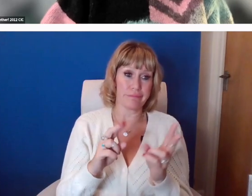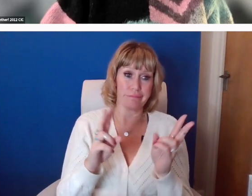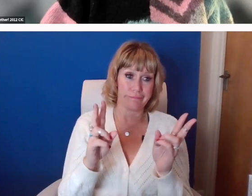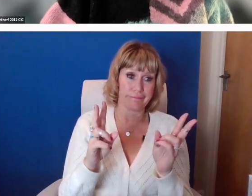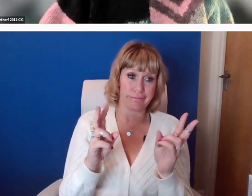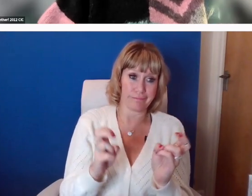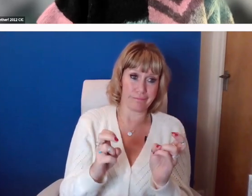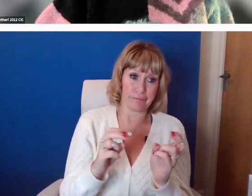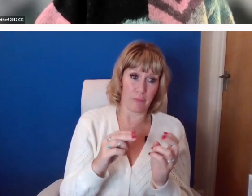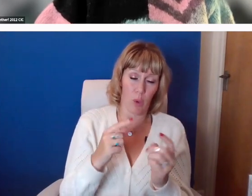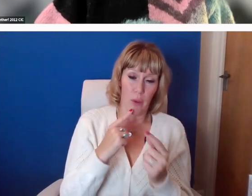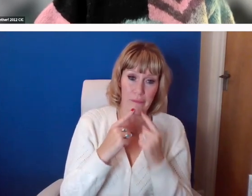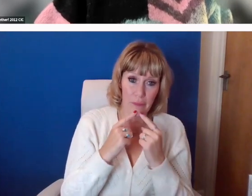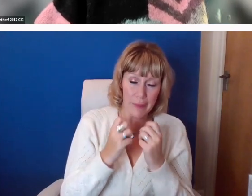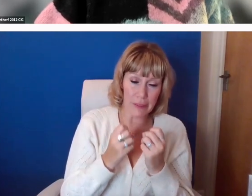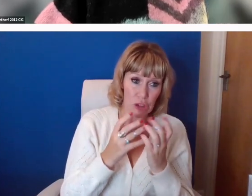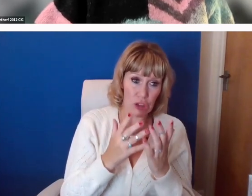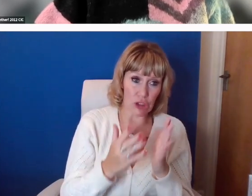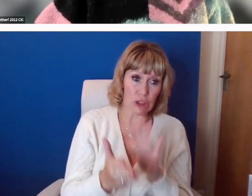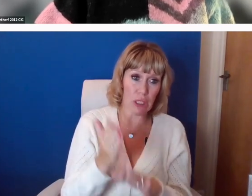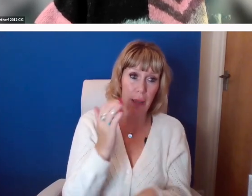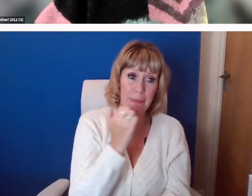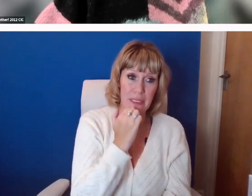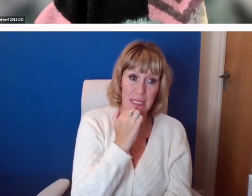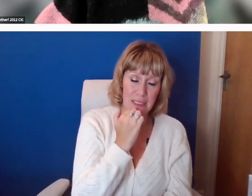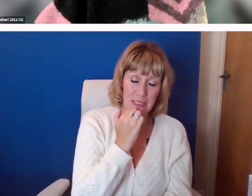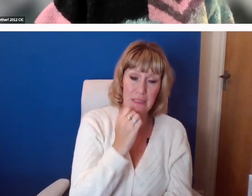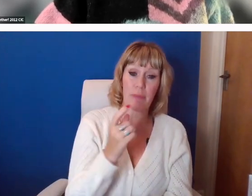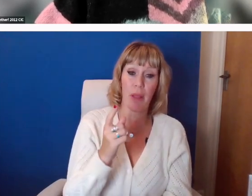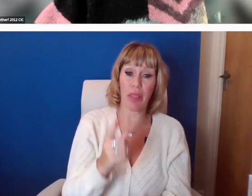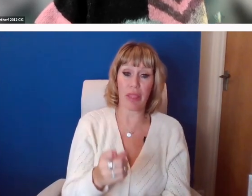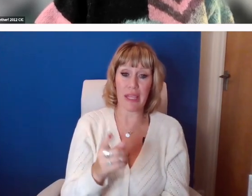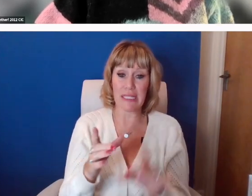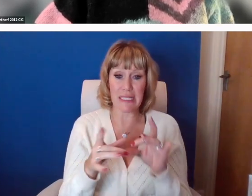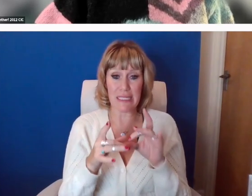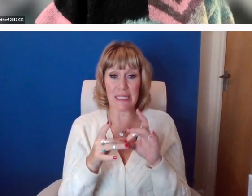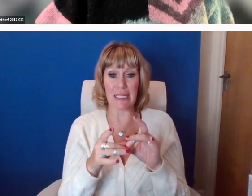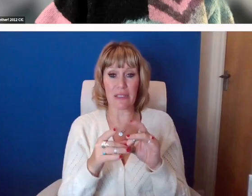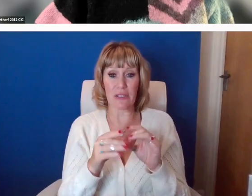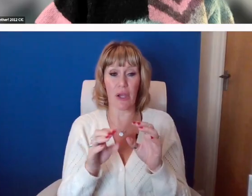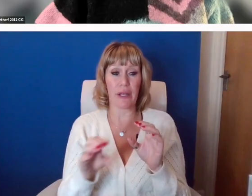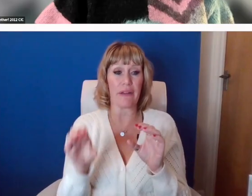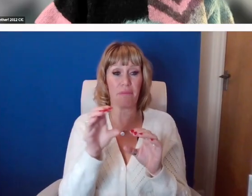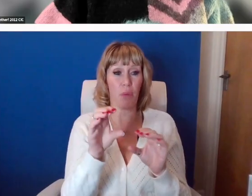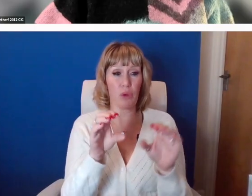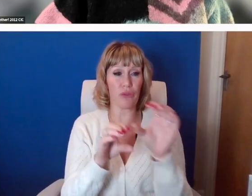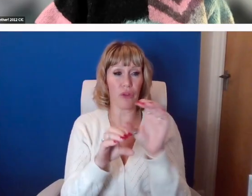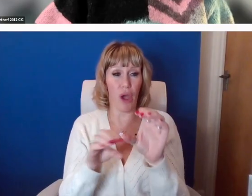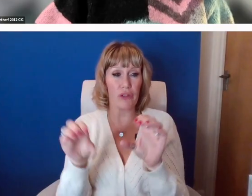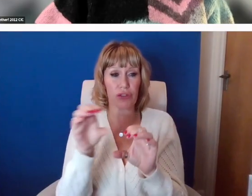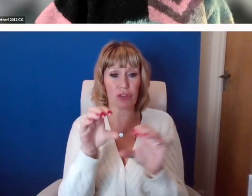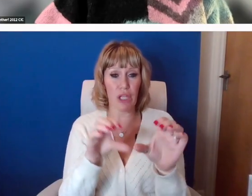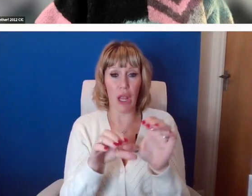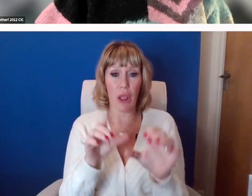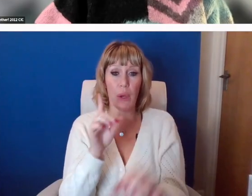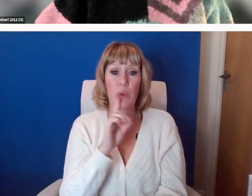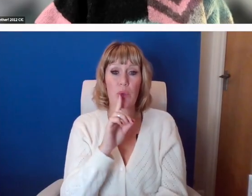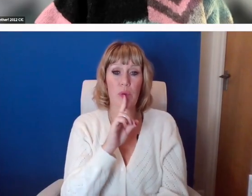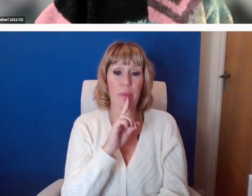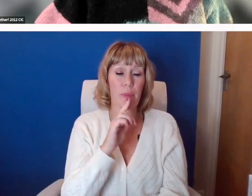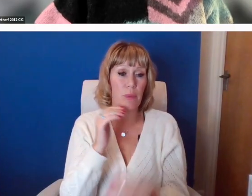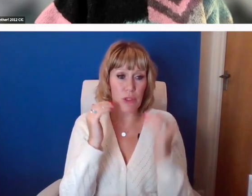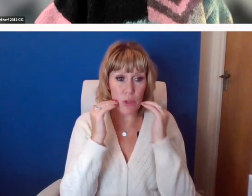know more than we do. But it's montage of a garden in which sits a woman with short hair, wearing glasses. She sits